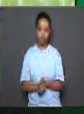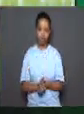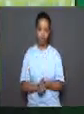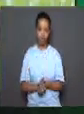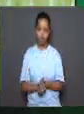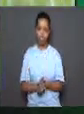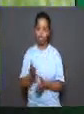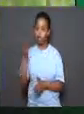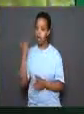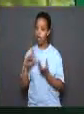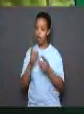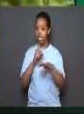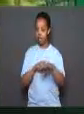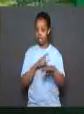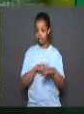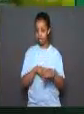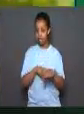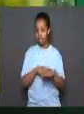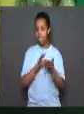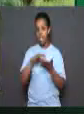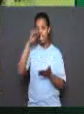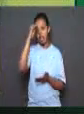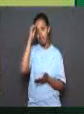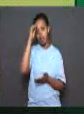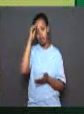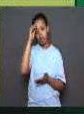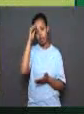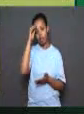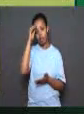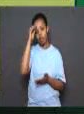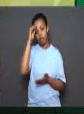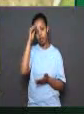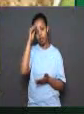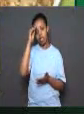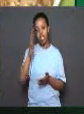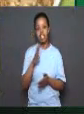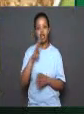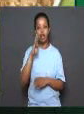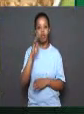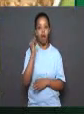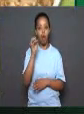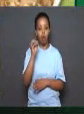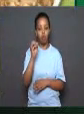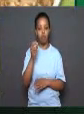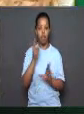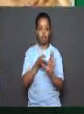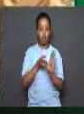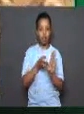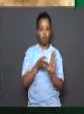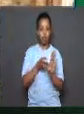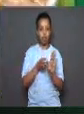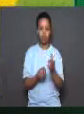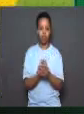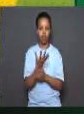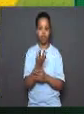In the previous lesson, we studied the production of biofuel. We learned